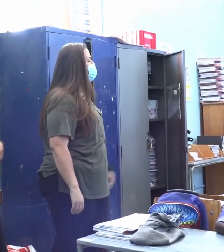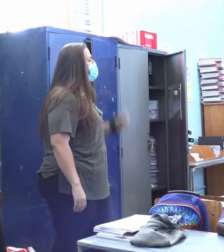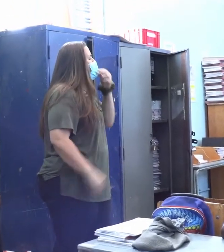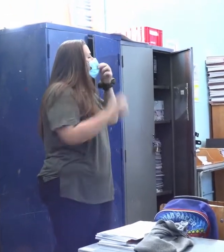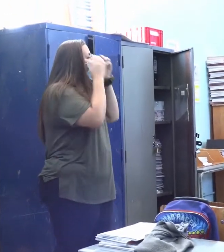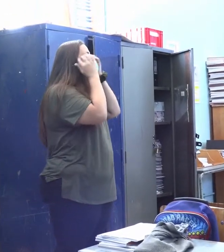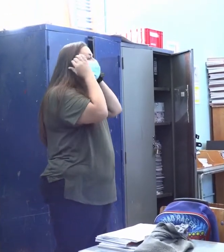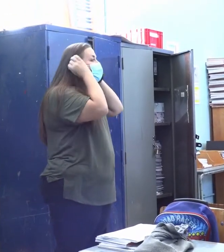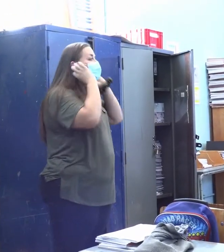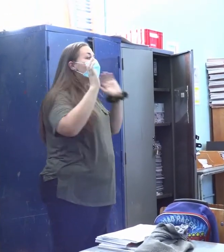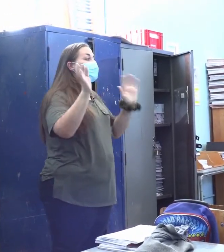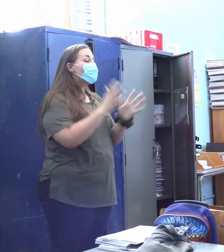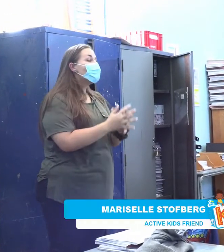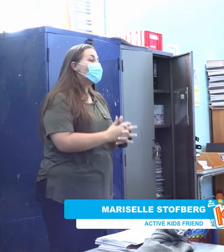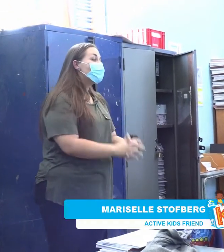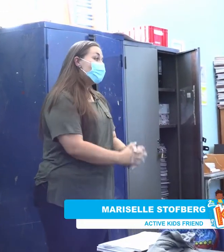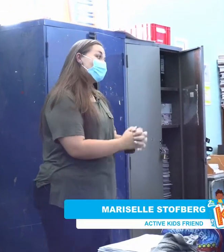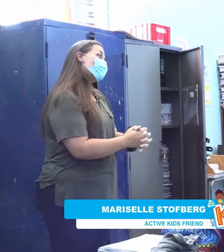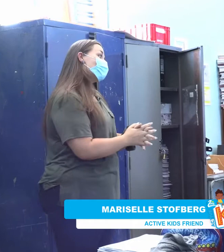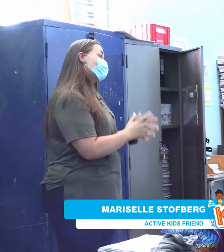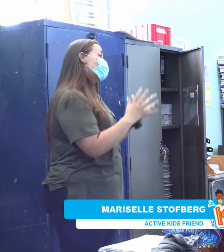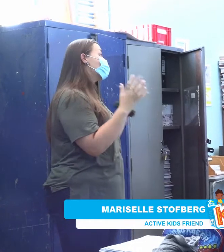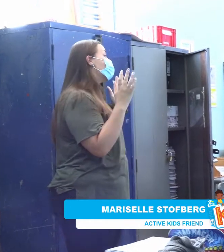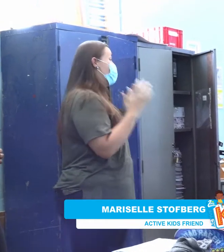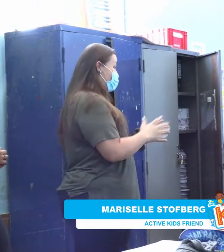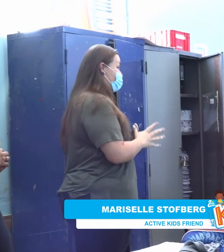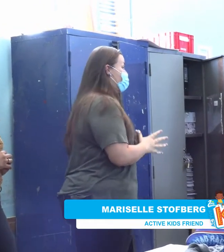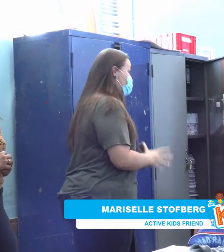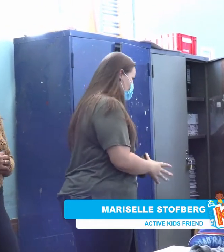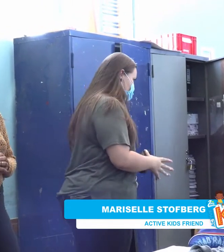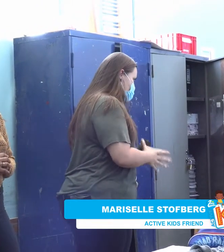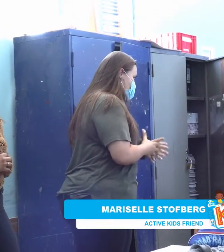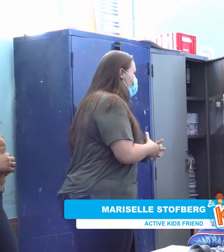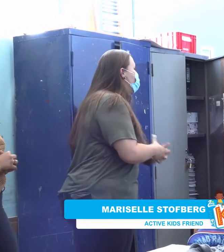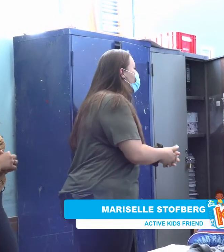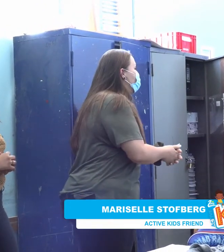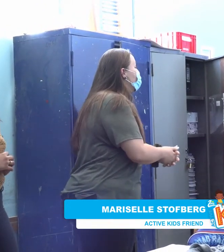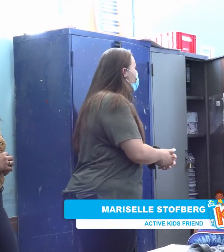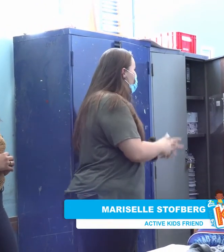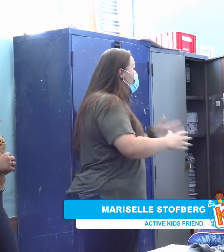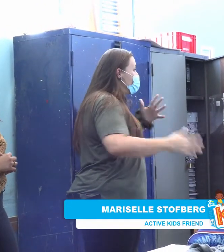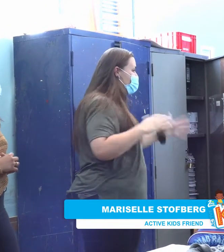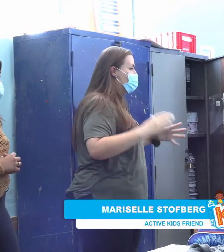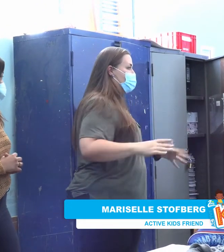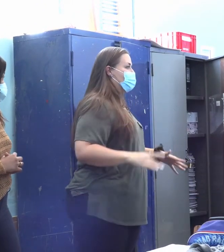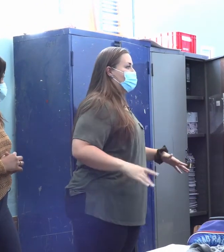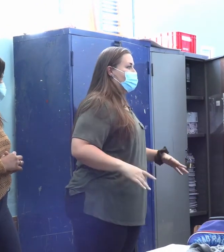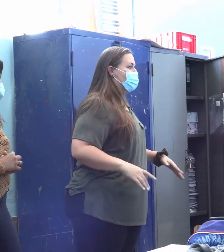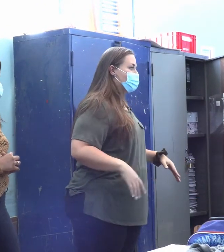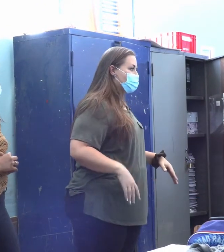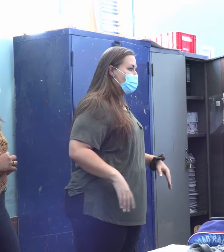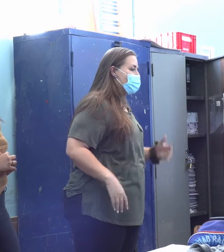teachers. So we are here for a show, and the show's name is called Active Kids. So do you guys know what active